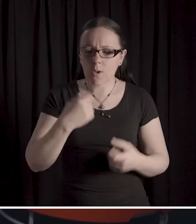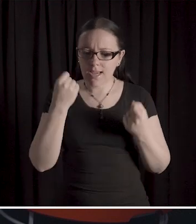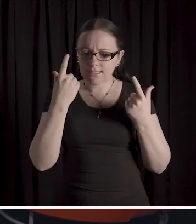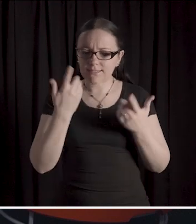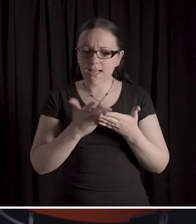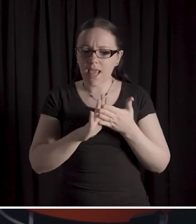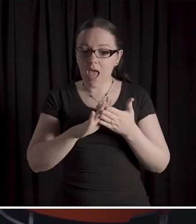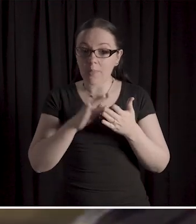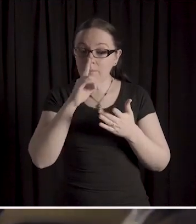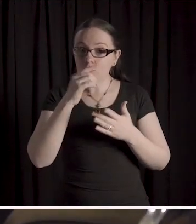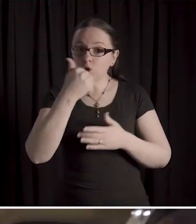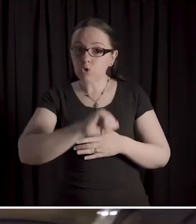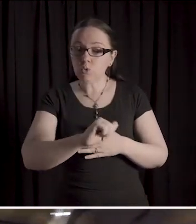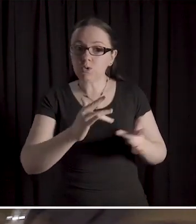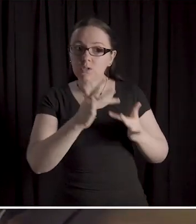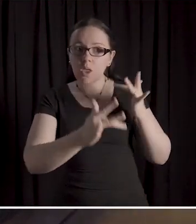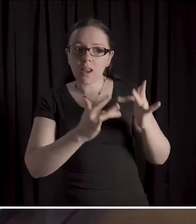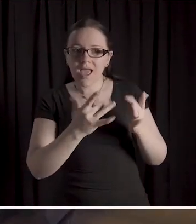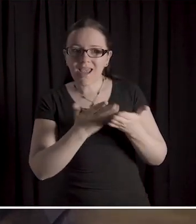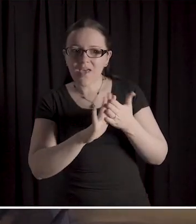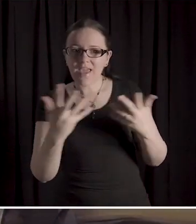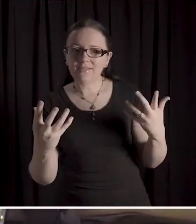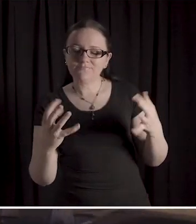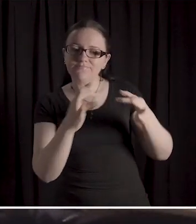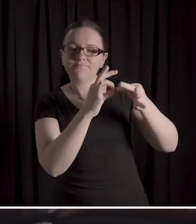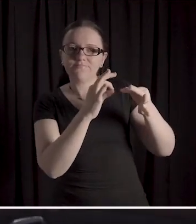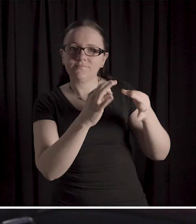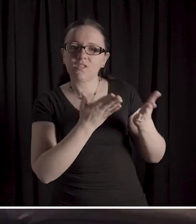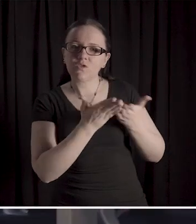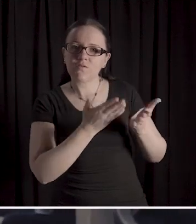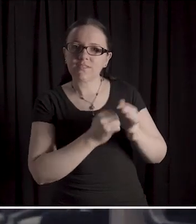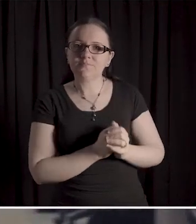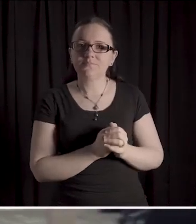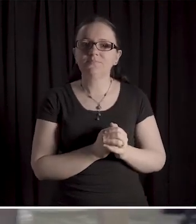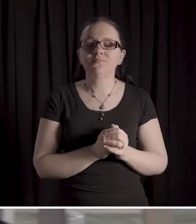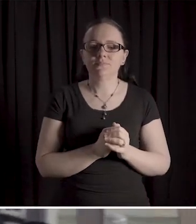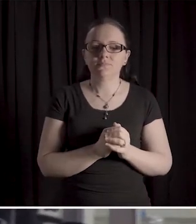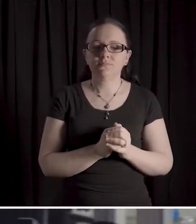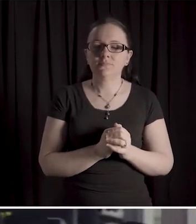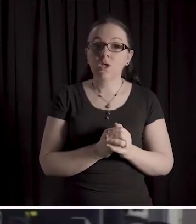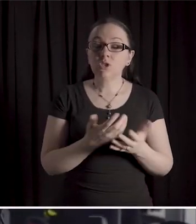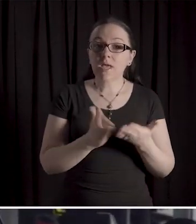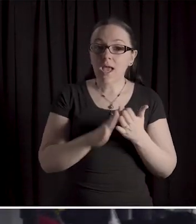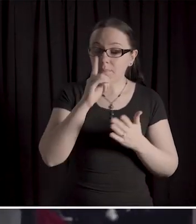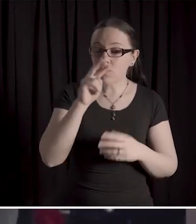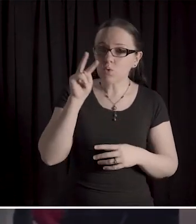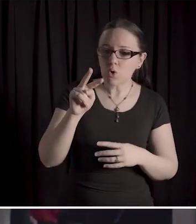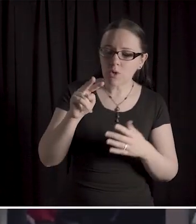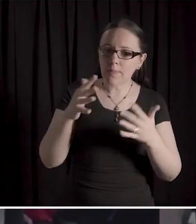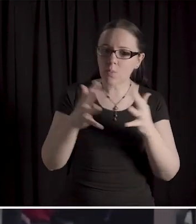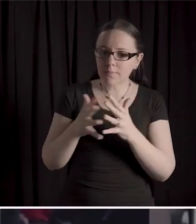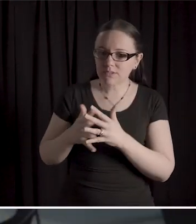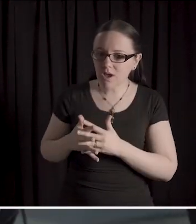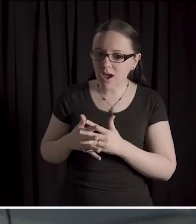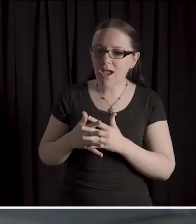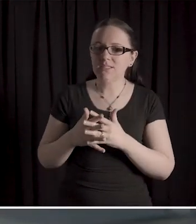and understanding the users and how users interact with a product or service. How does a person view the website through to